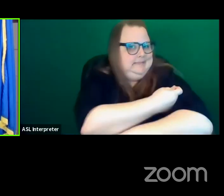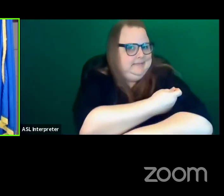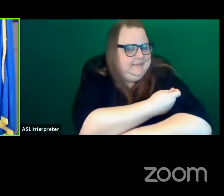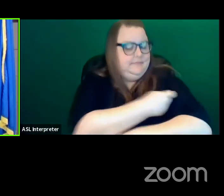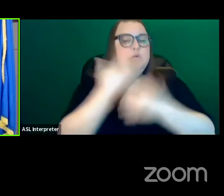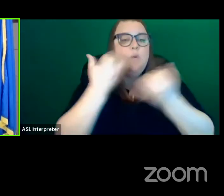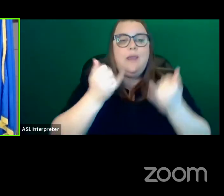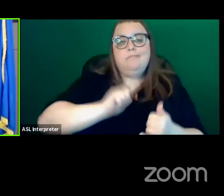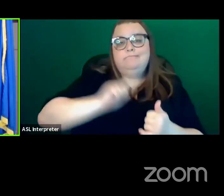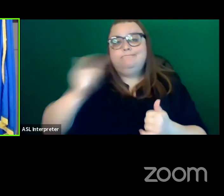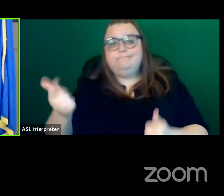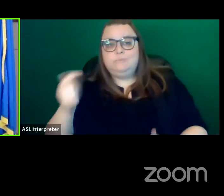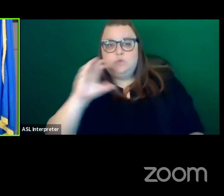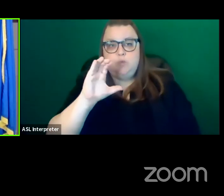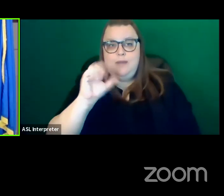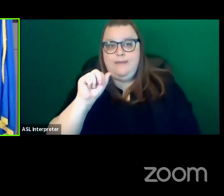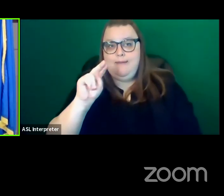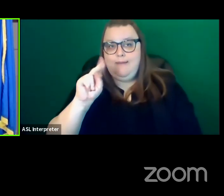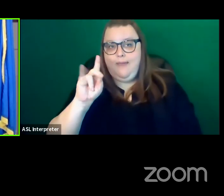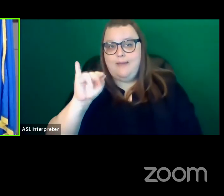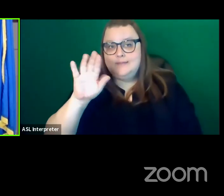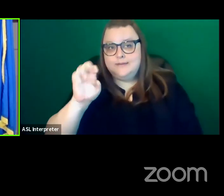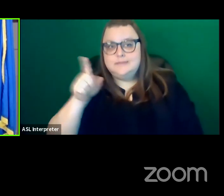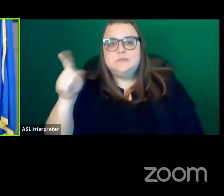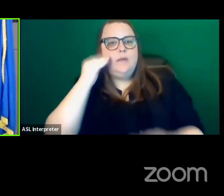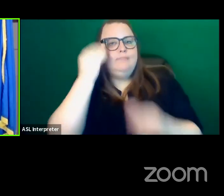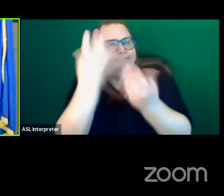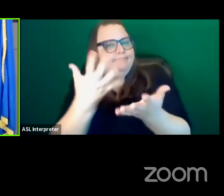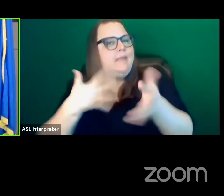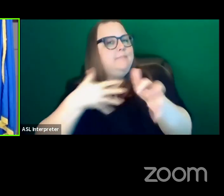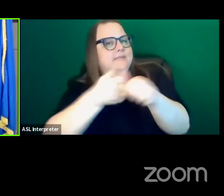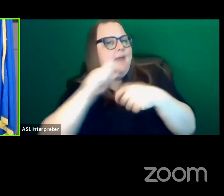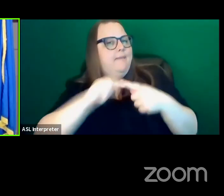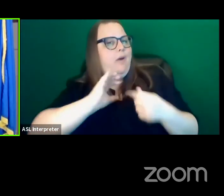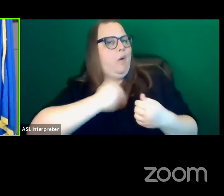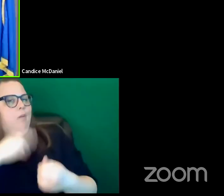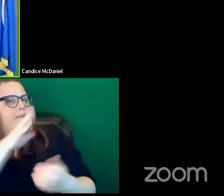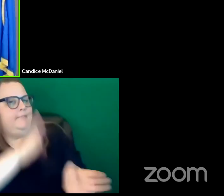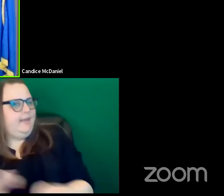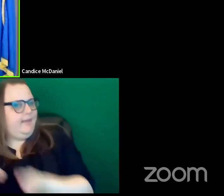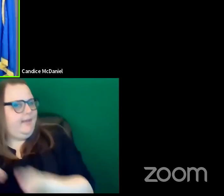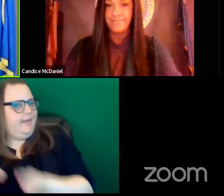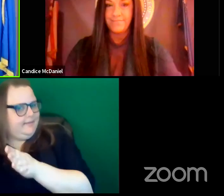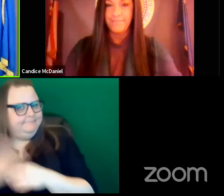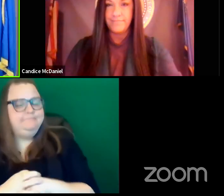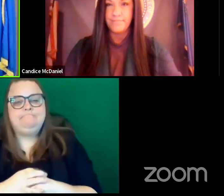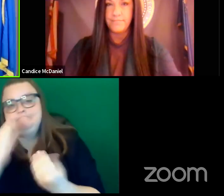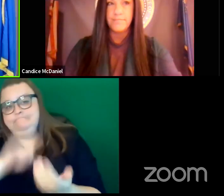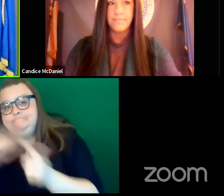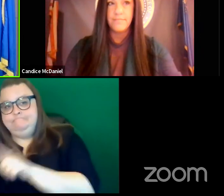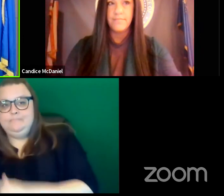it over to Candace to provide an update on Nevada's vaccination planning efforts. Candace.